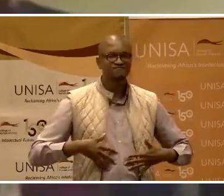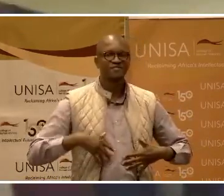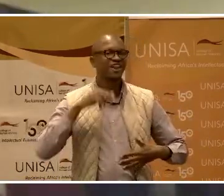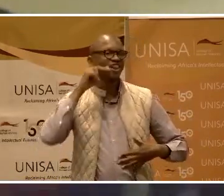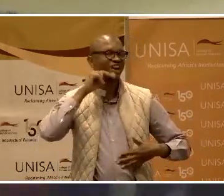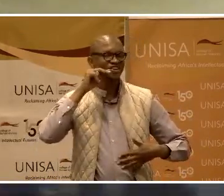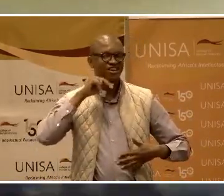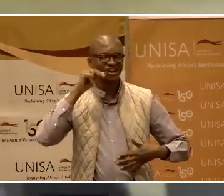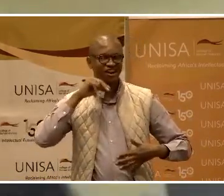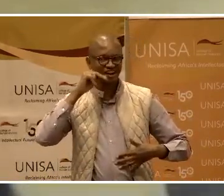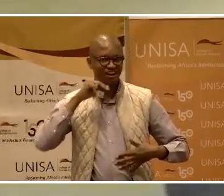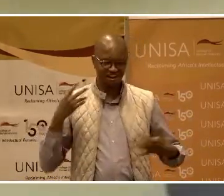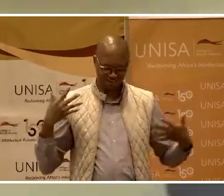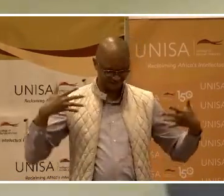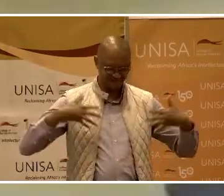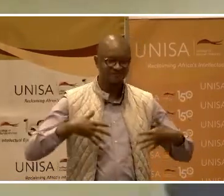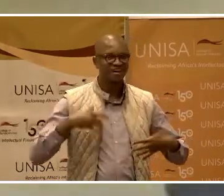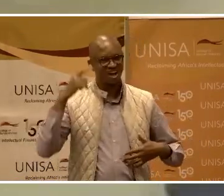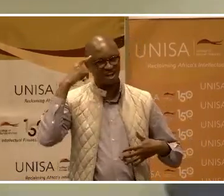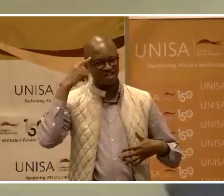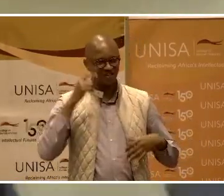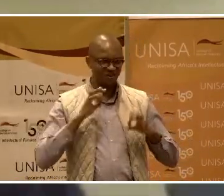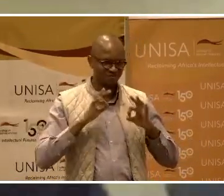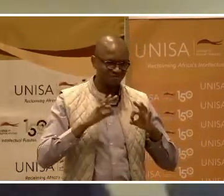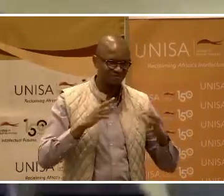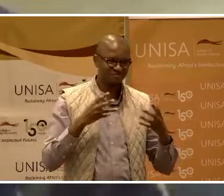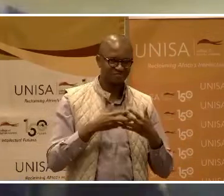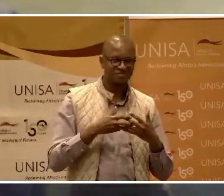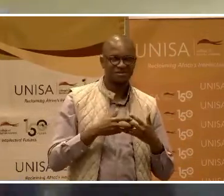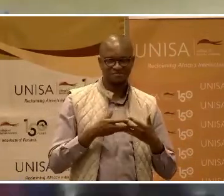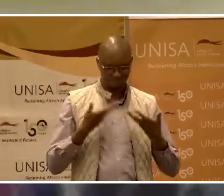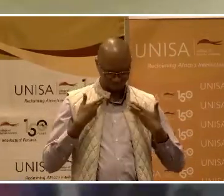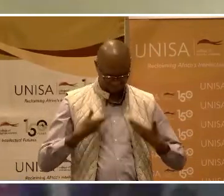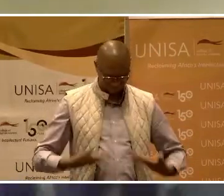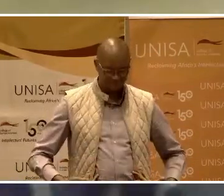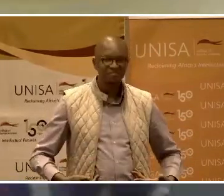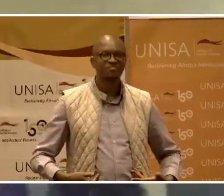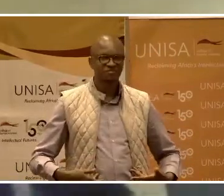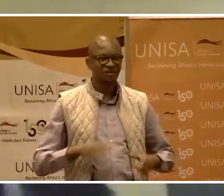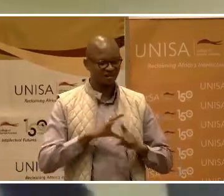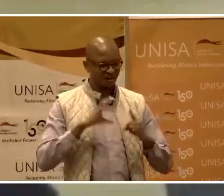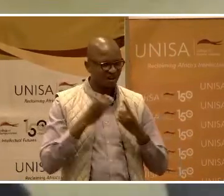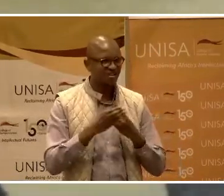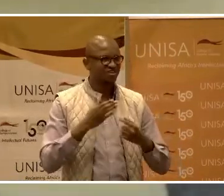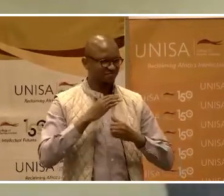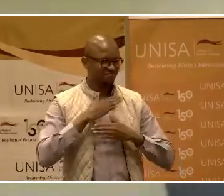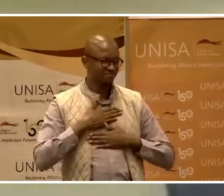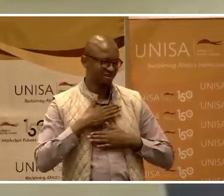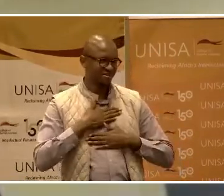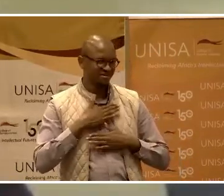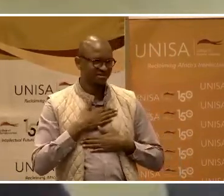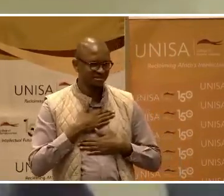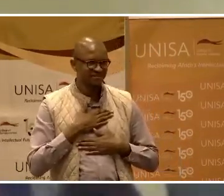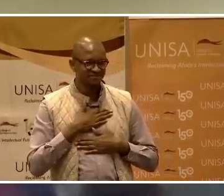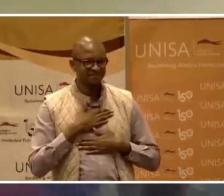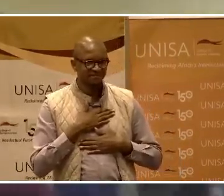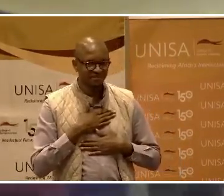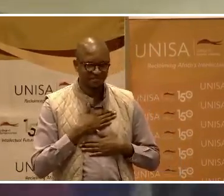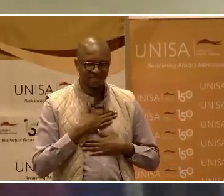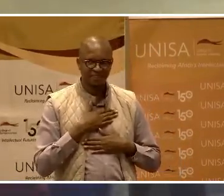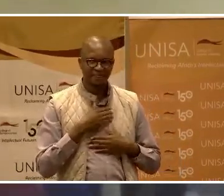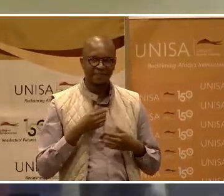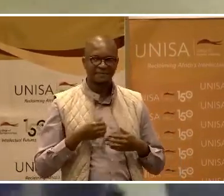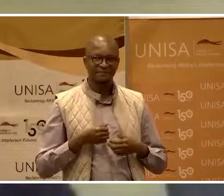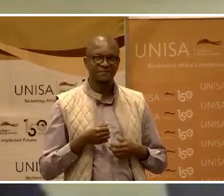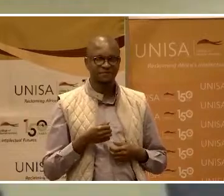the culture I belong, the Yoruba people of Nigeria. This is our culture. This is an emblem of our culture, what I'm putting on. We